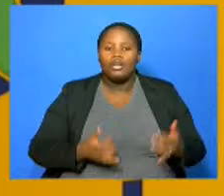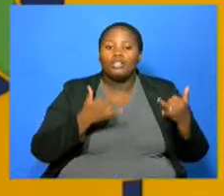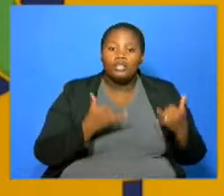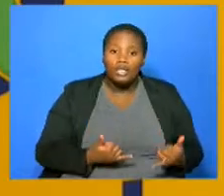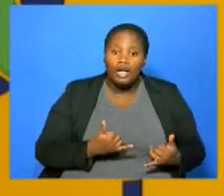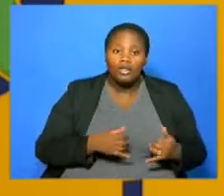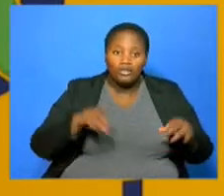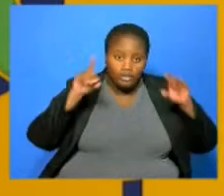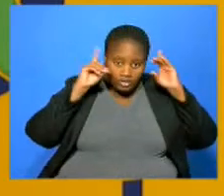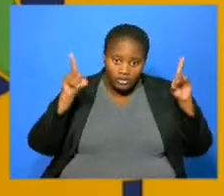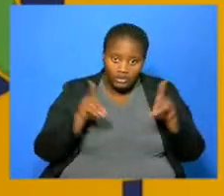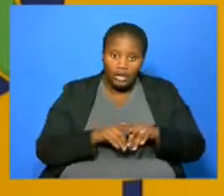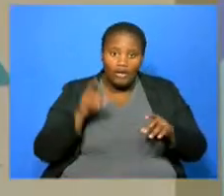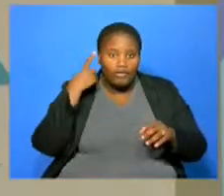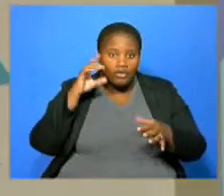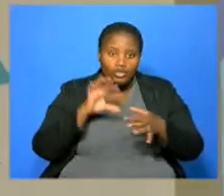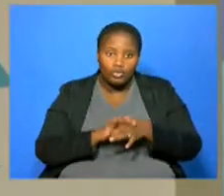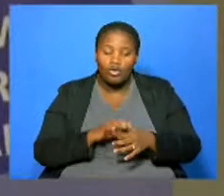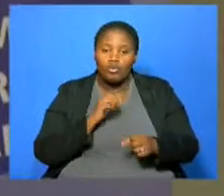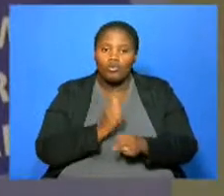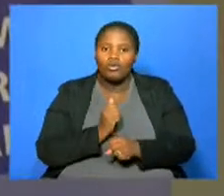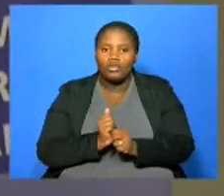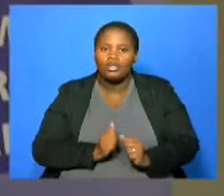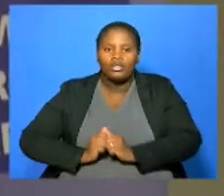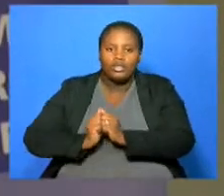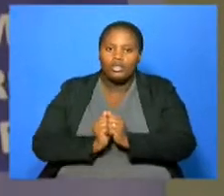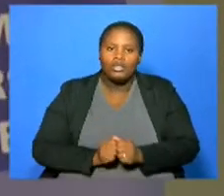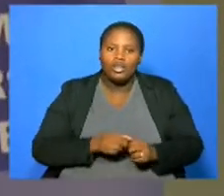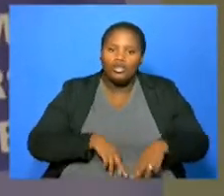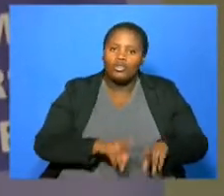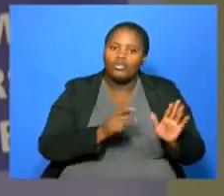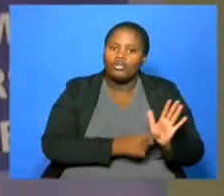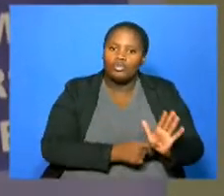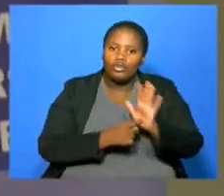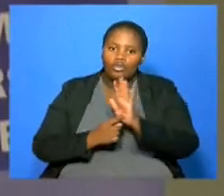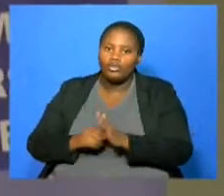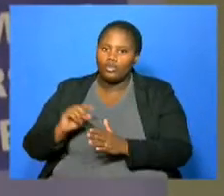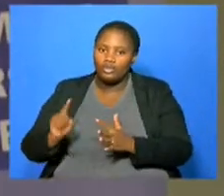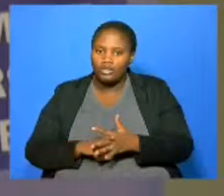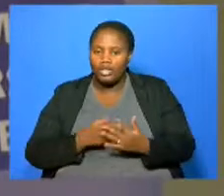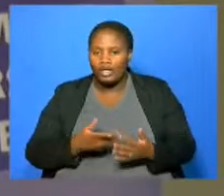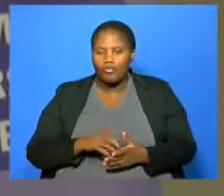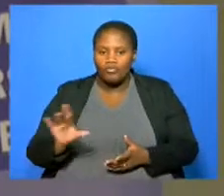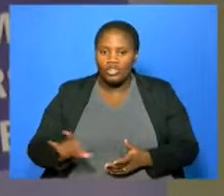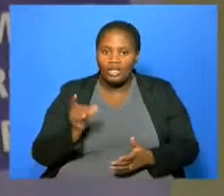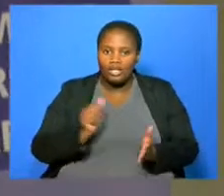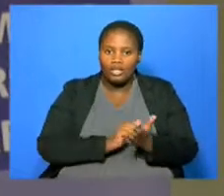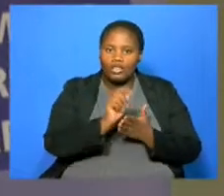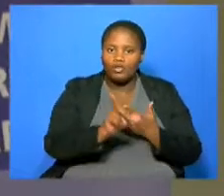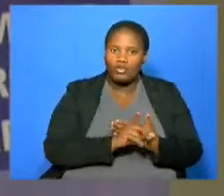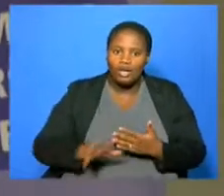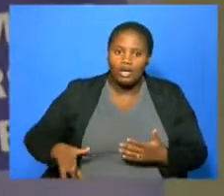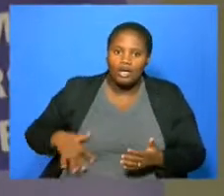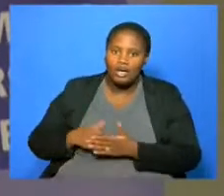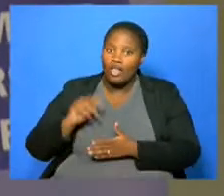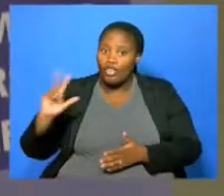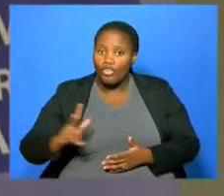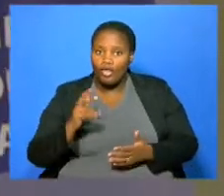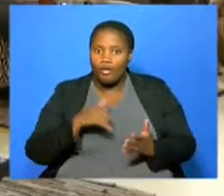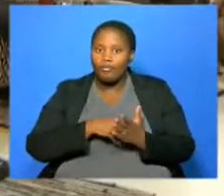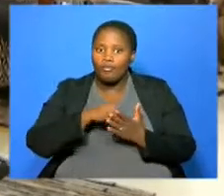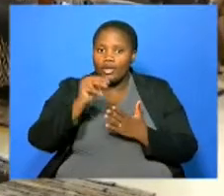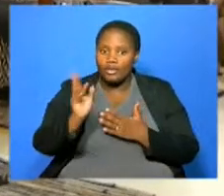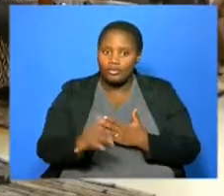instead opt to collaborate. This roadshow, which will commence on the 8th of April to the 3rd of May, will take place in